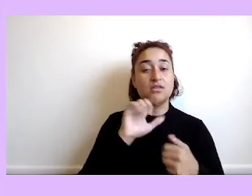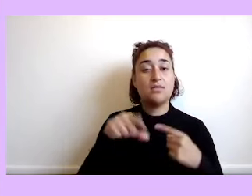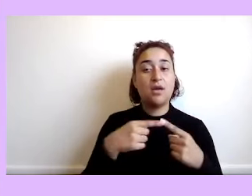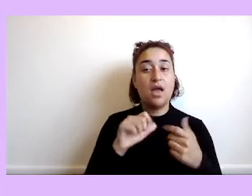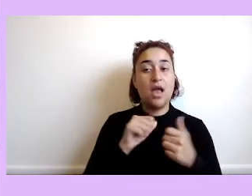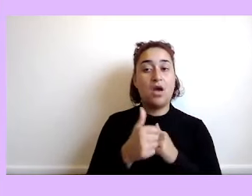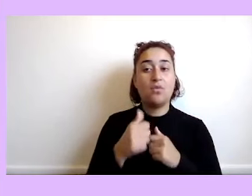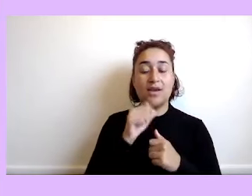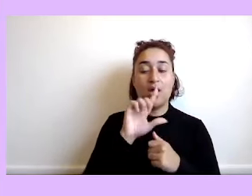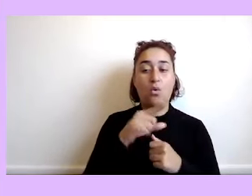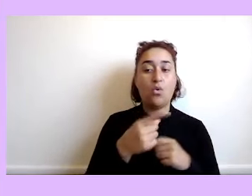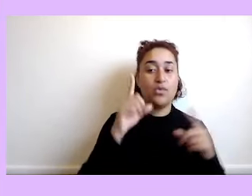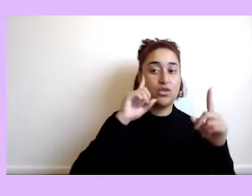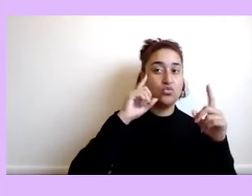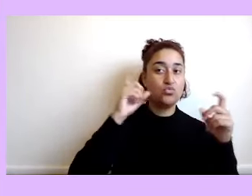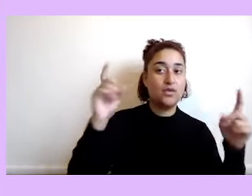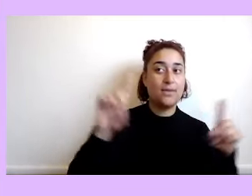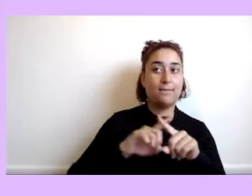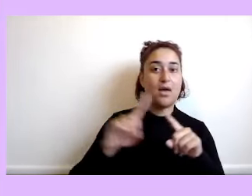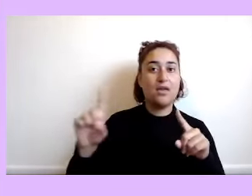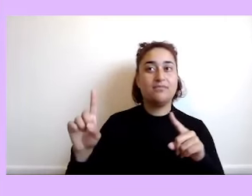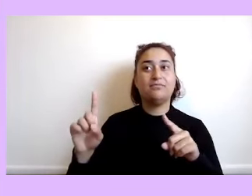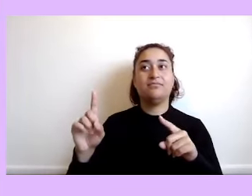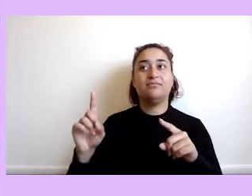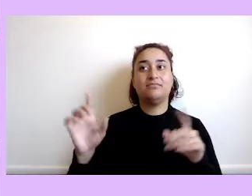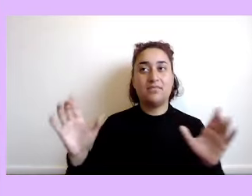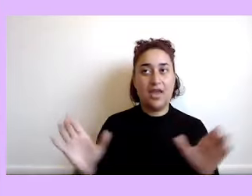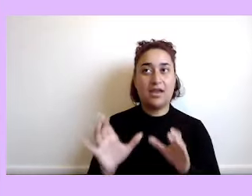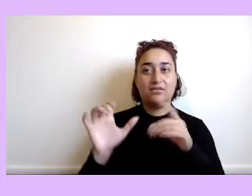but actively rehearse. I think that's what y'all are doing here.